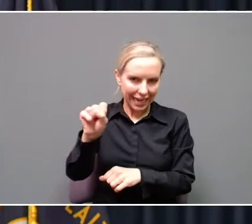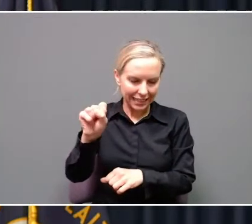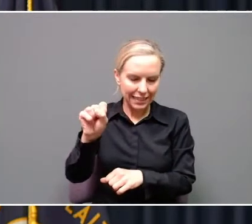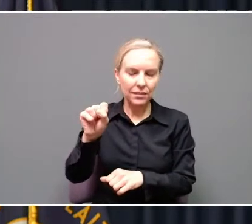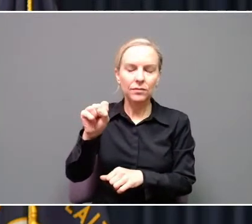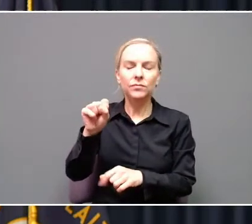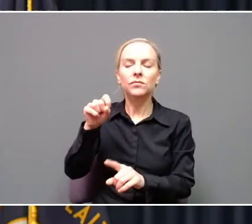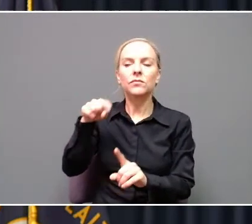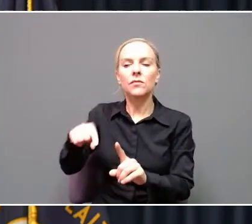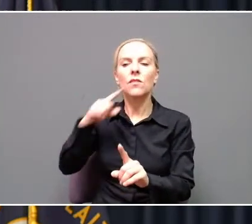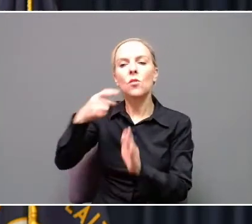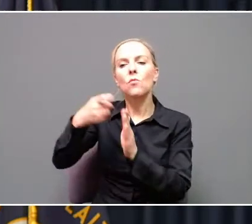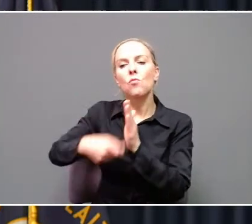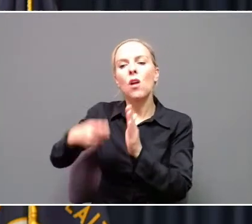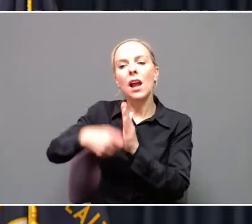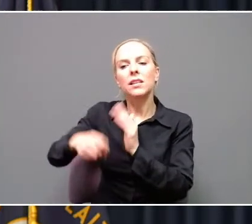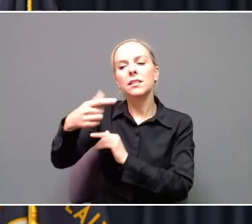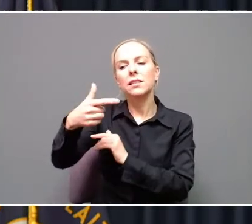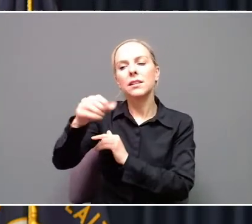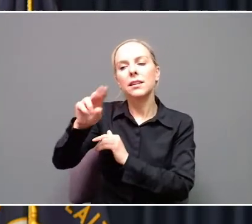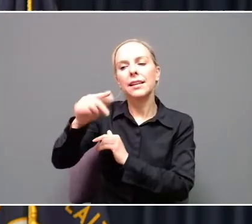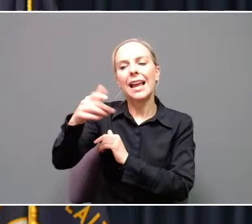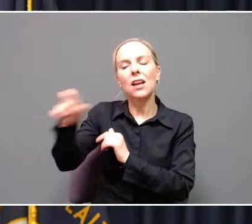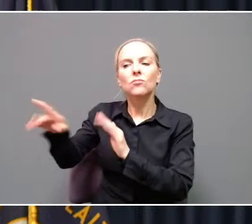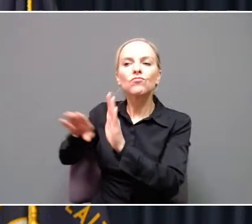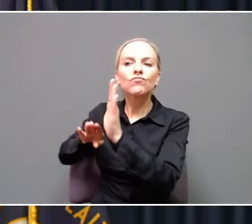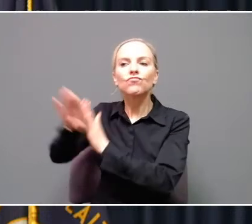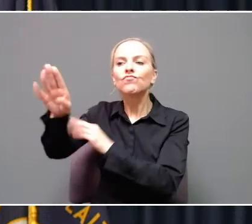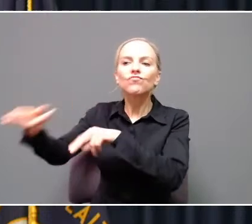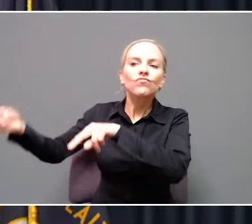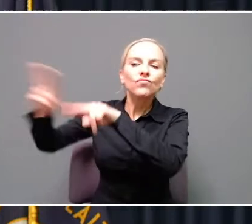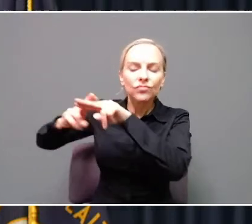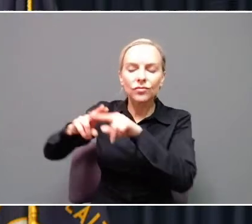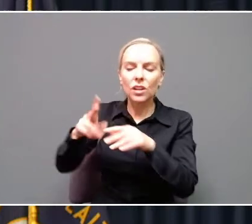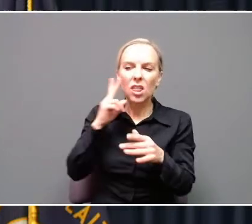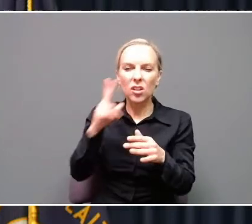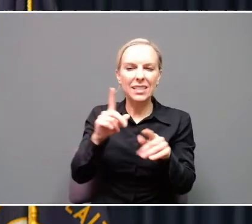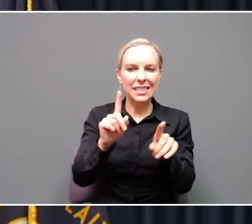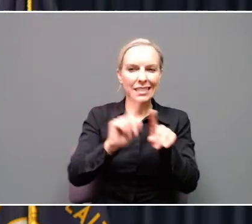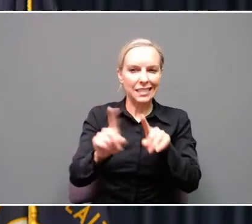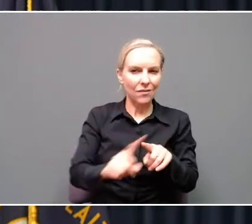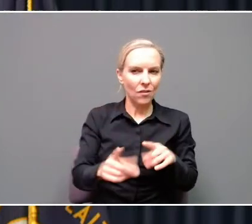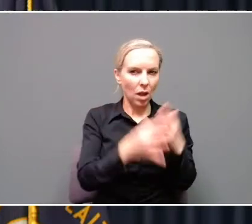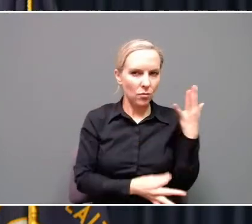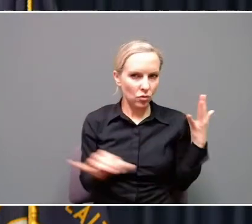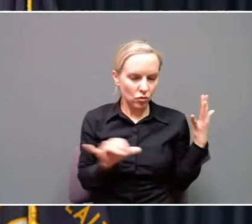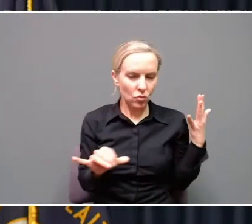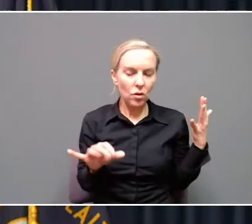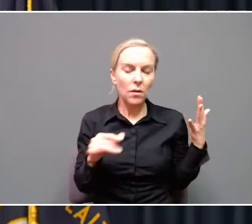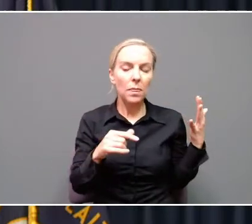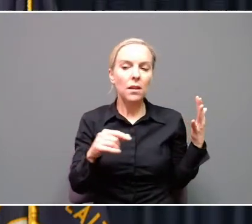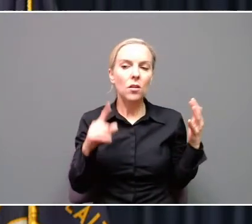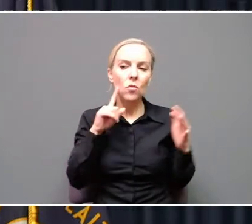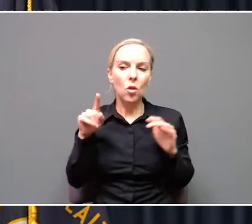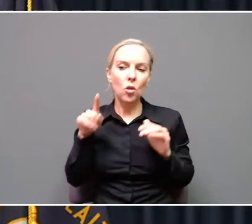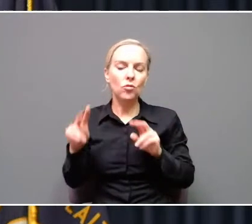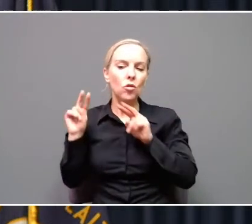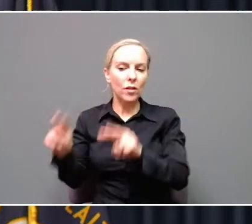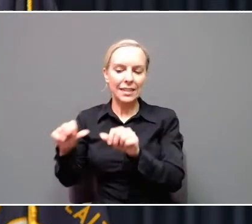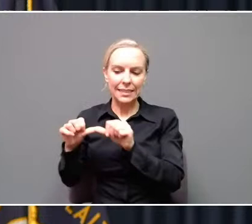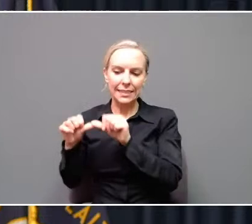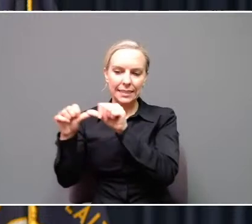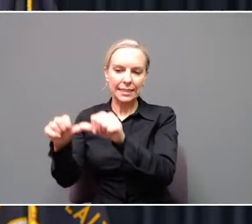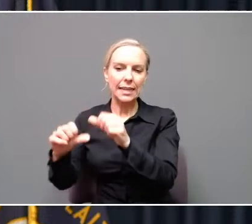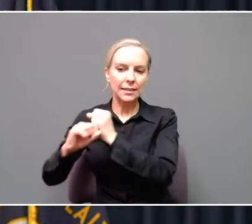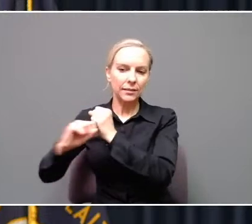it through a number of different methods. Also today, I'm announcing we will be extending the state of emergency in terms